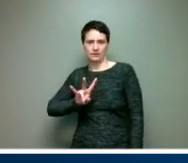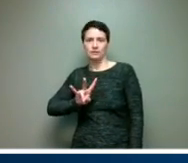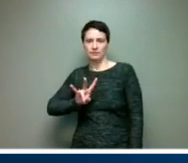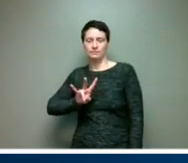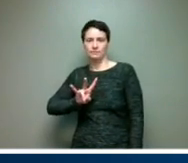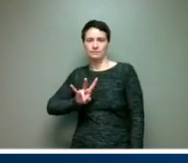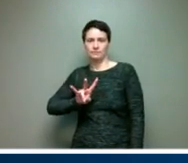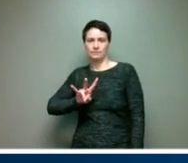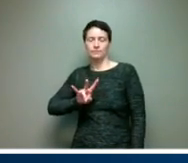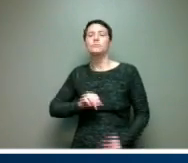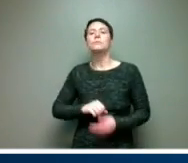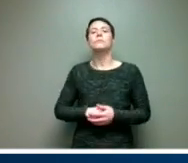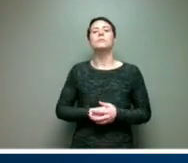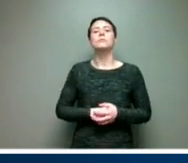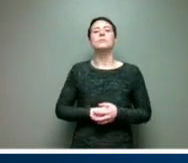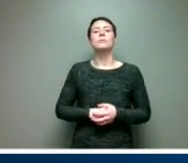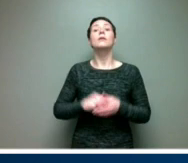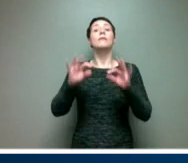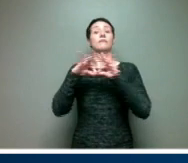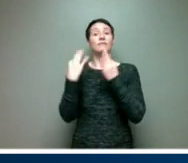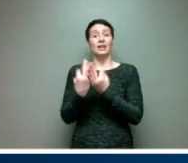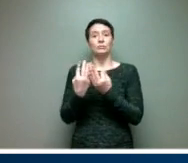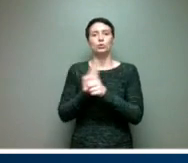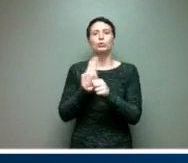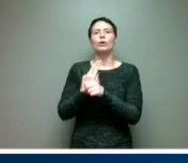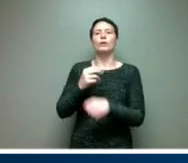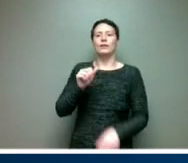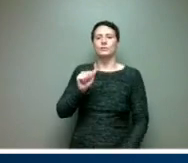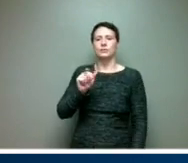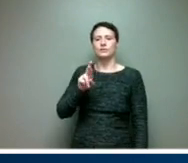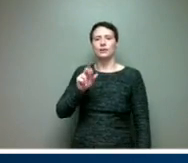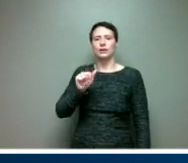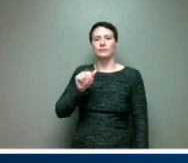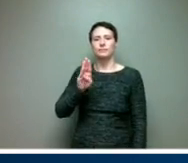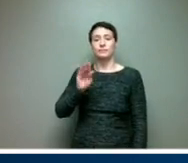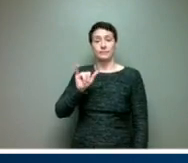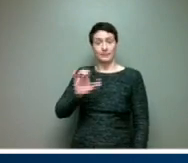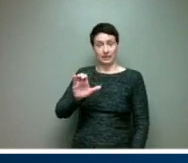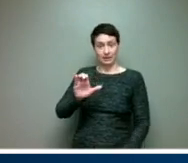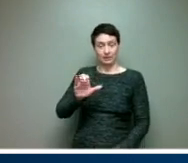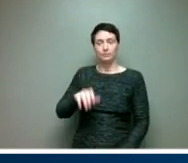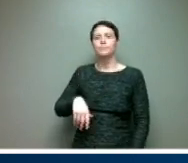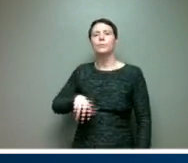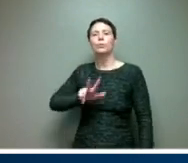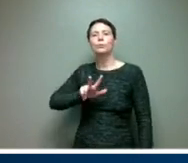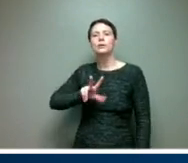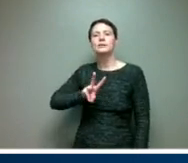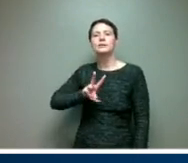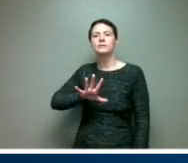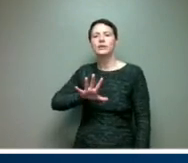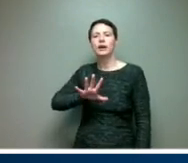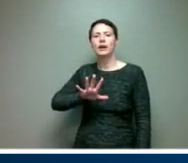And those families that speak Arabic, they can call 365-6920.